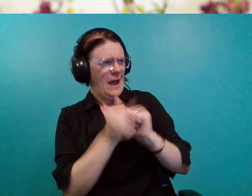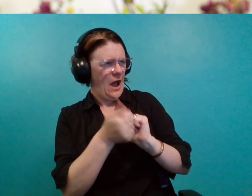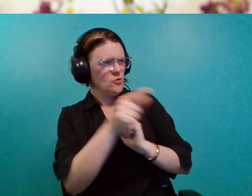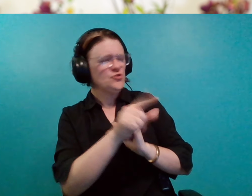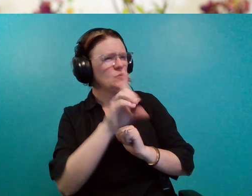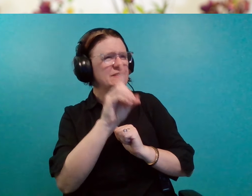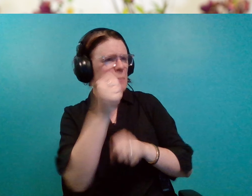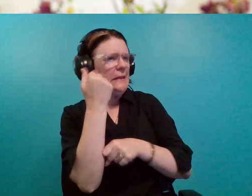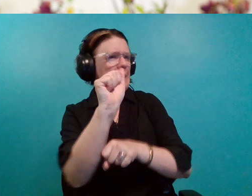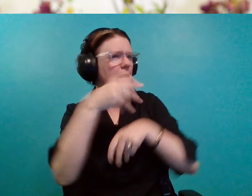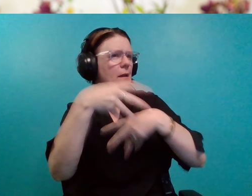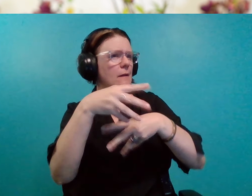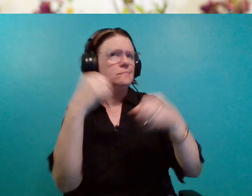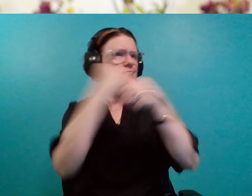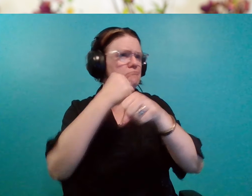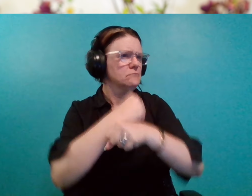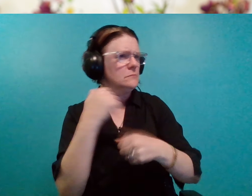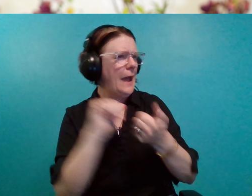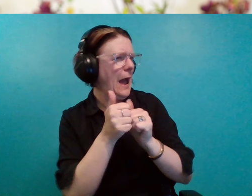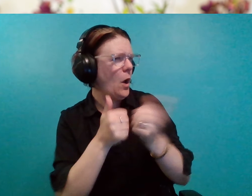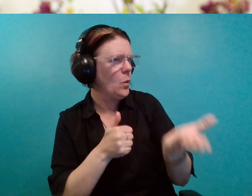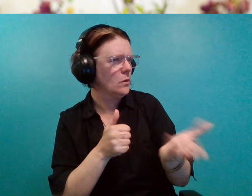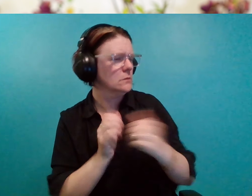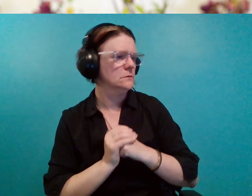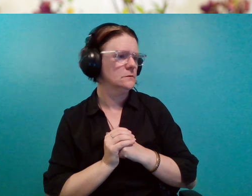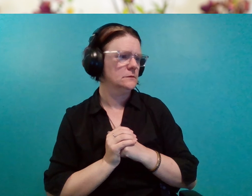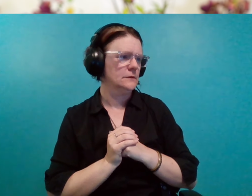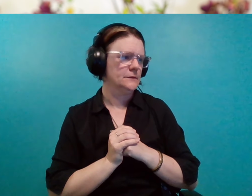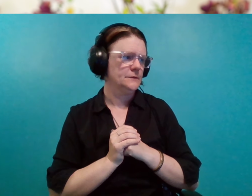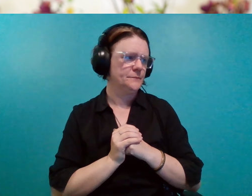doing disability activism? Well,